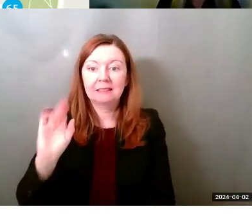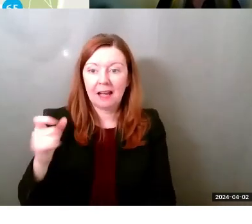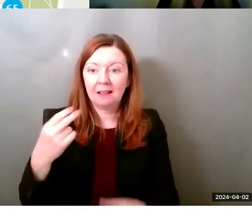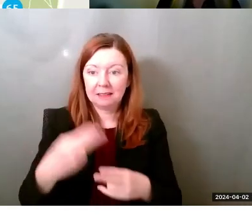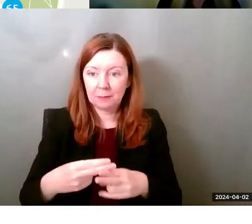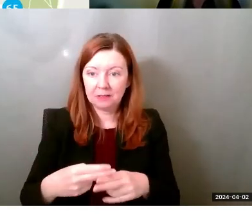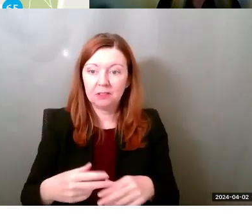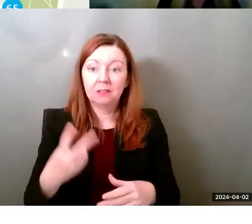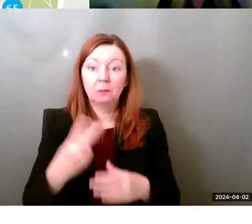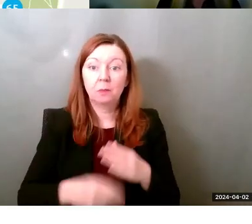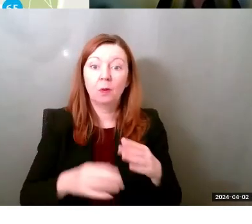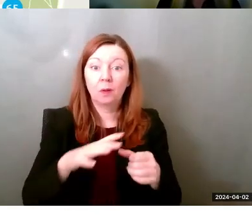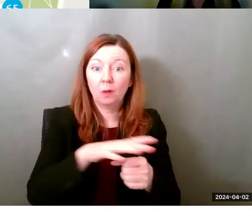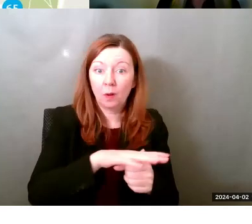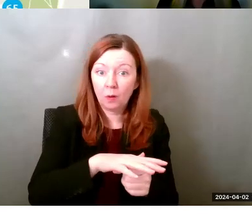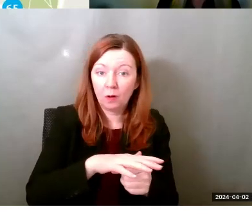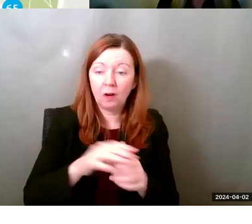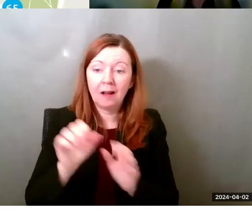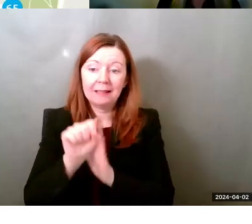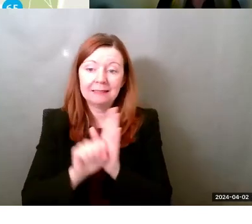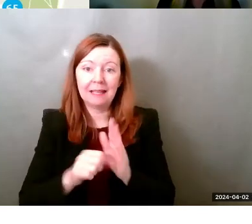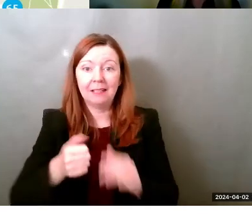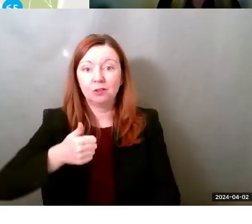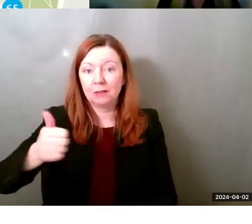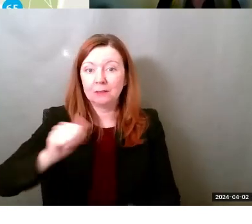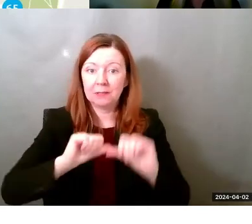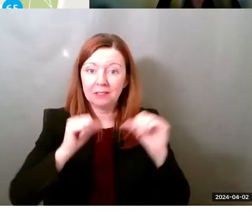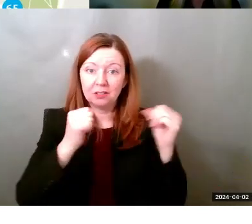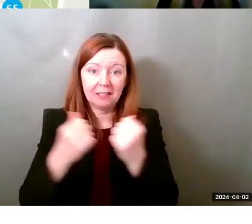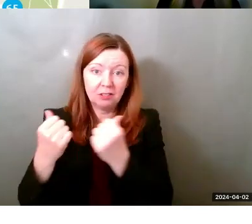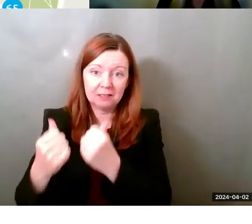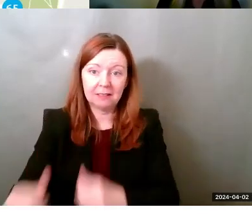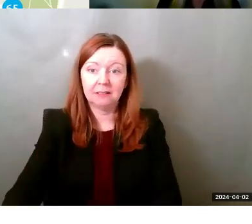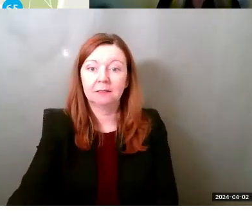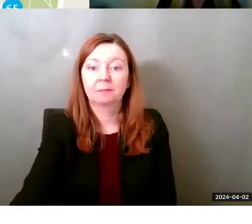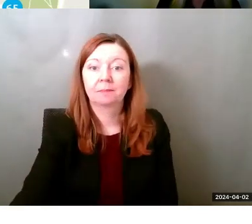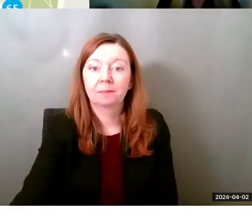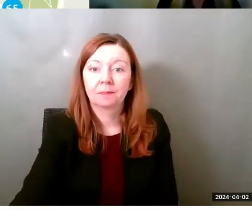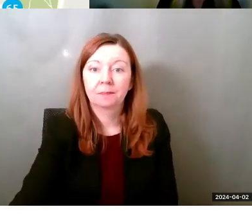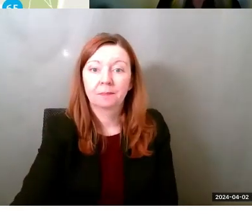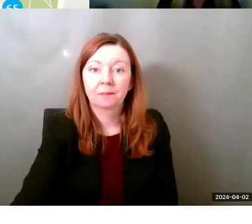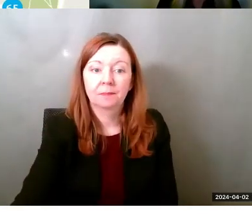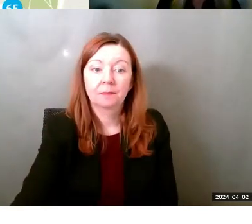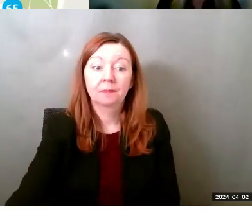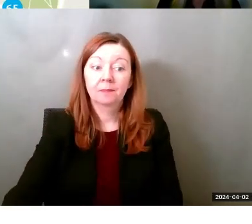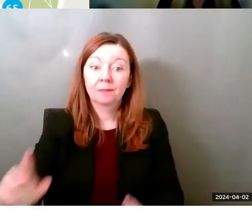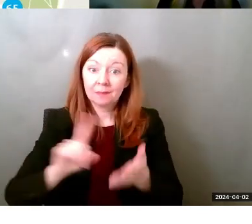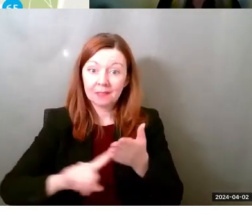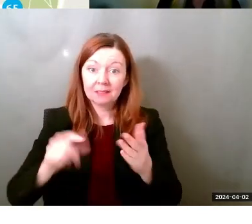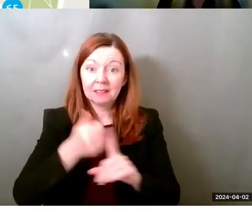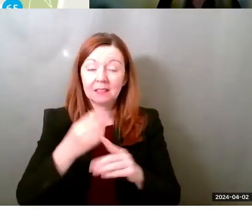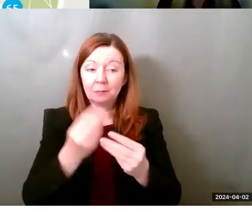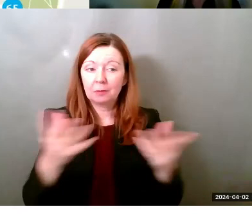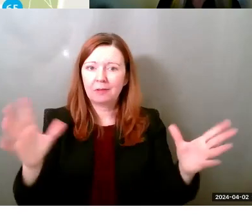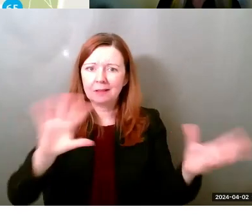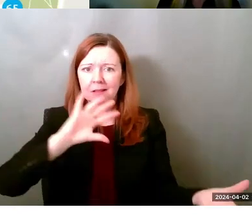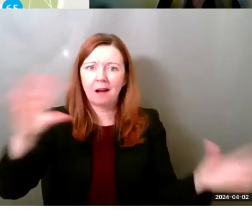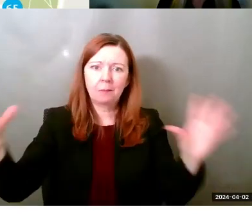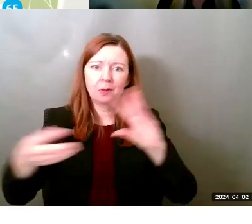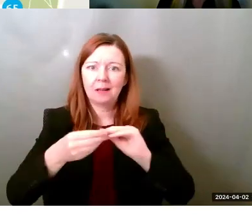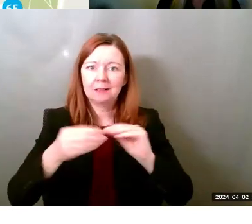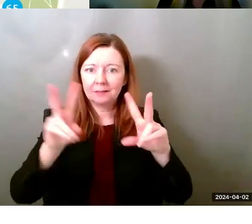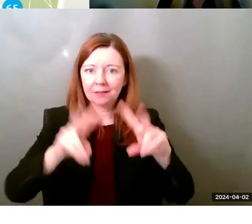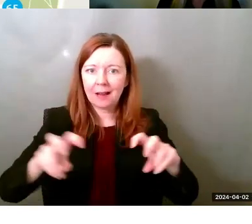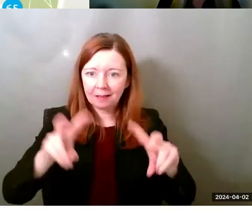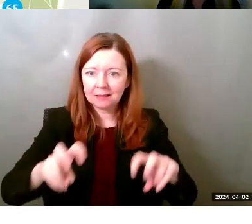with both local and state transportation agencies. The study itself provides a comprehensive analysis of